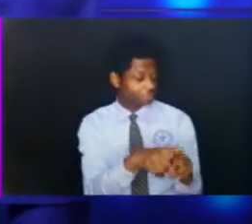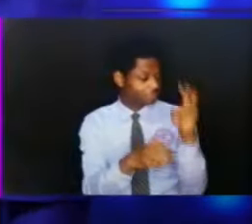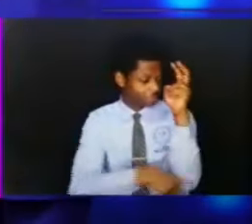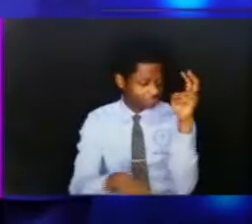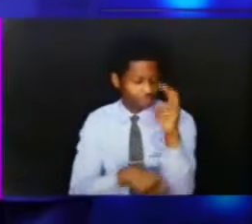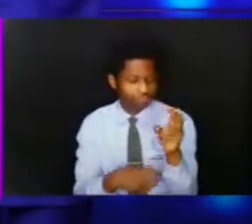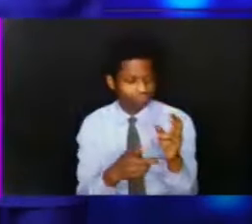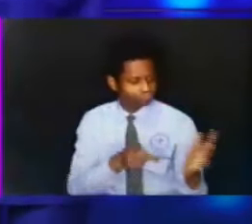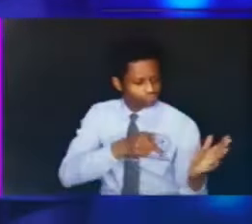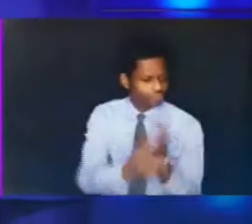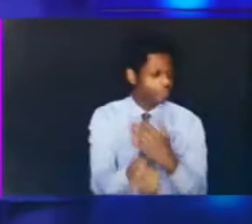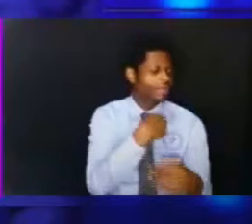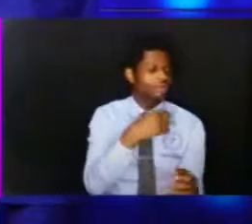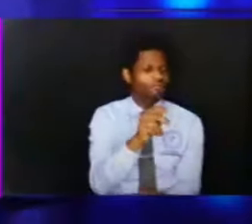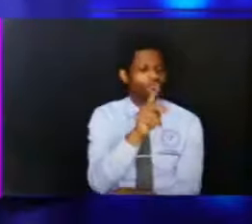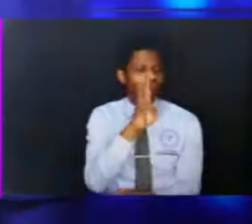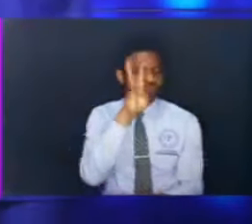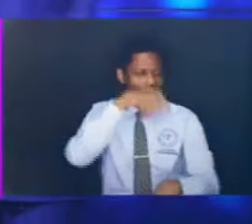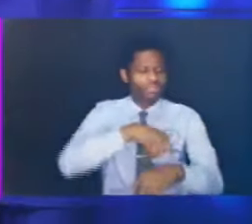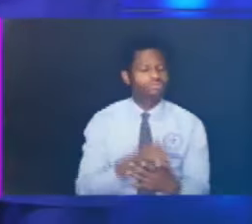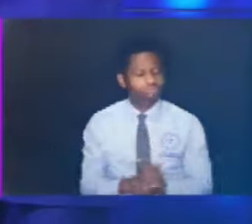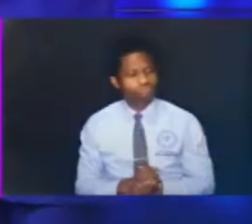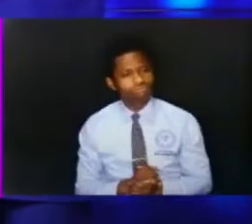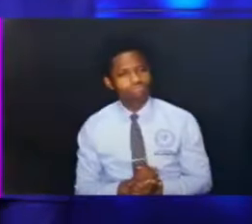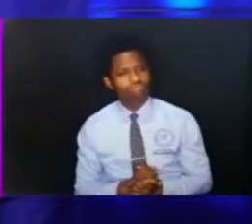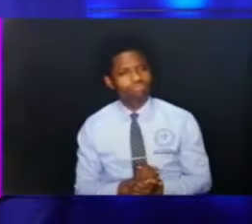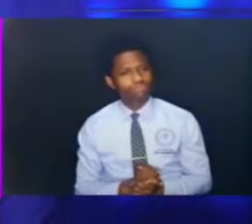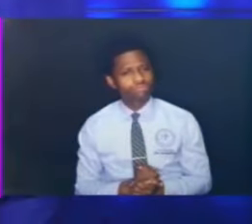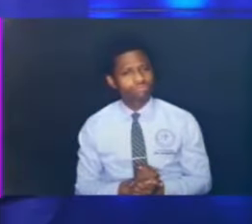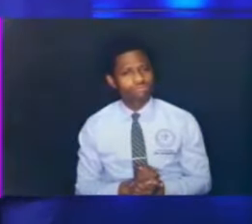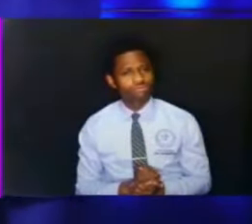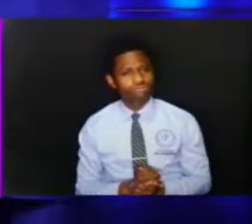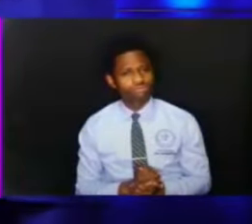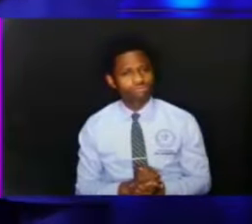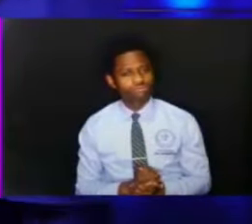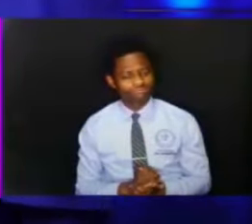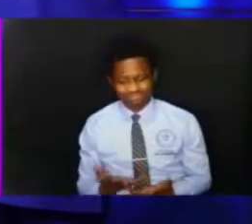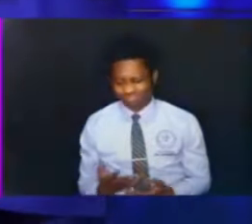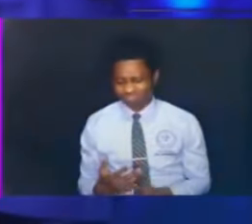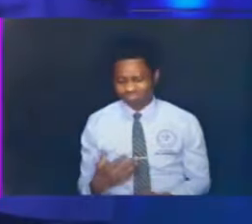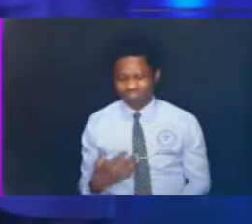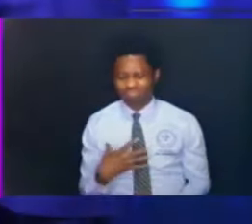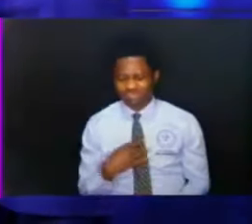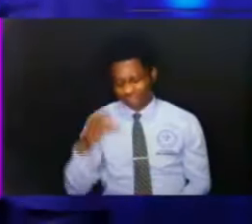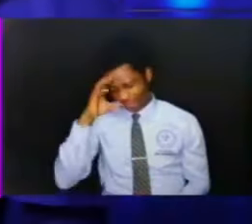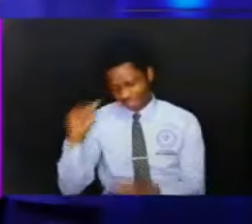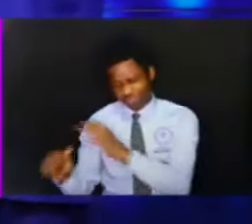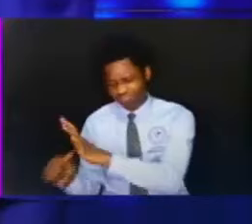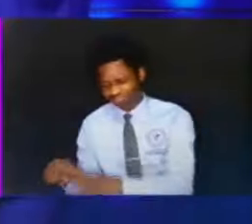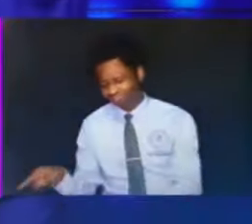bon and pren 9 me chiaka. I like Zacchaeus. Me need Zacchaeus, mon